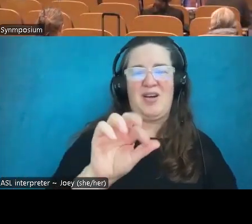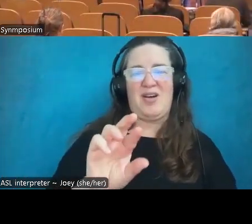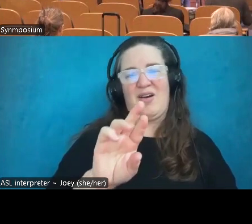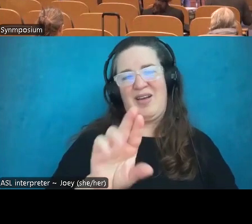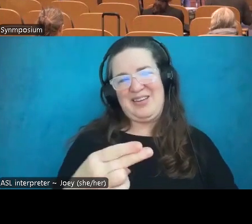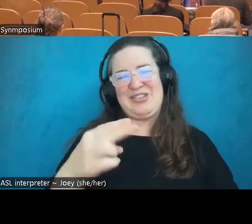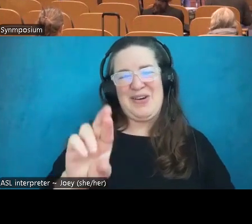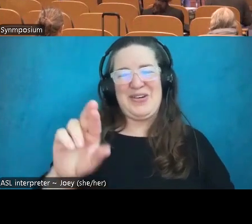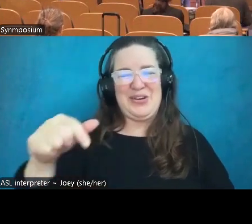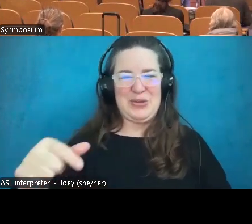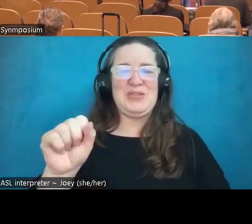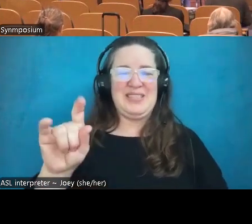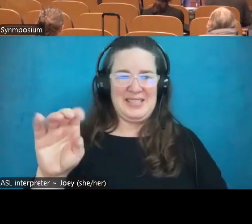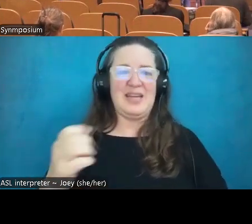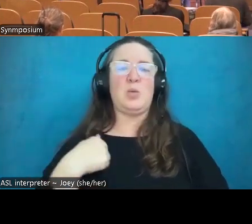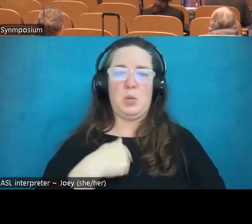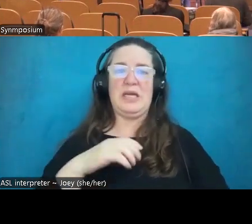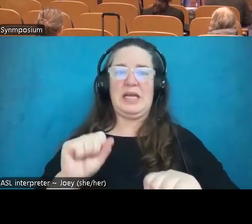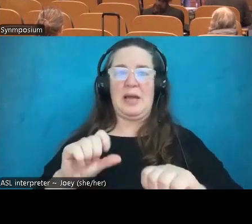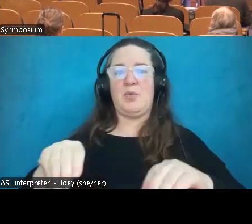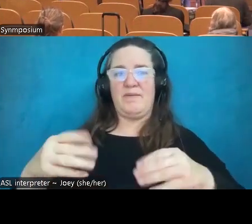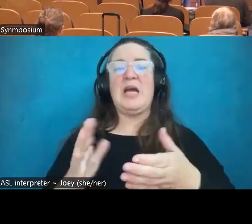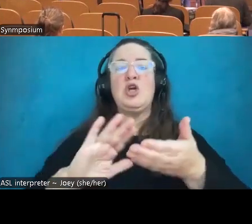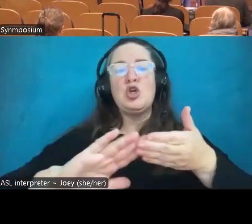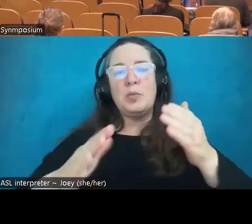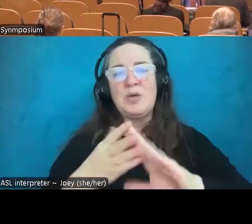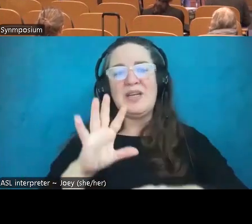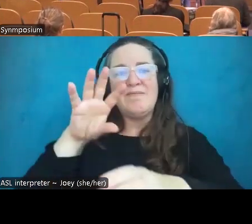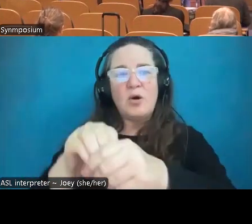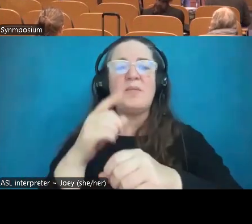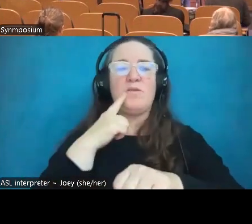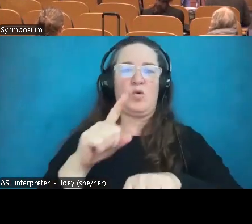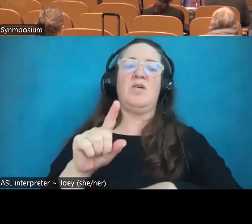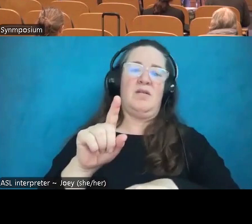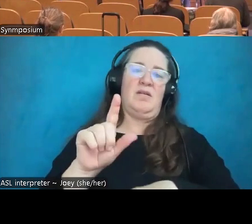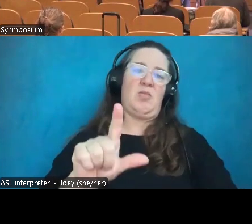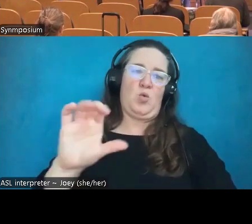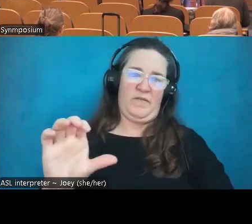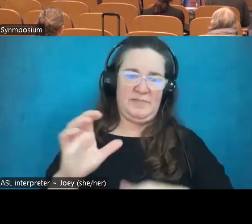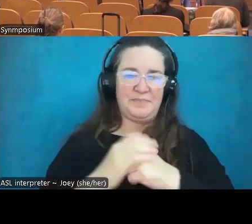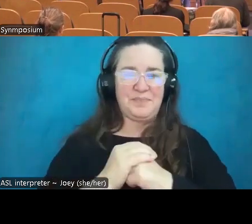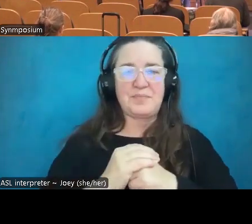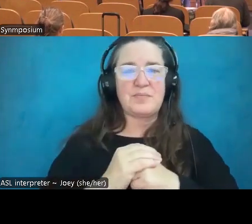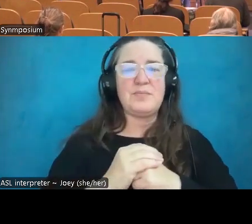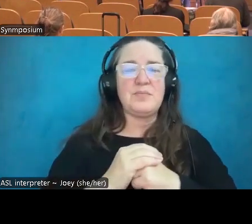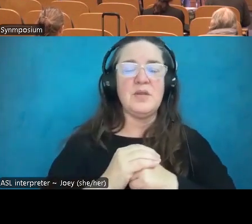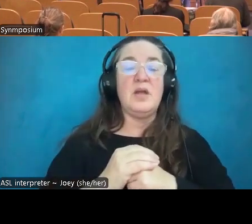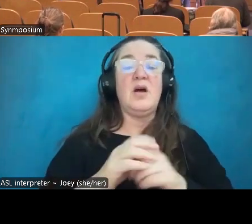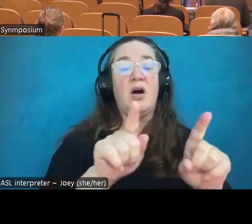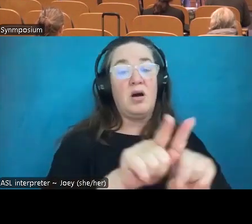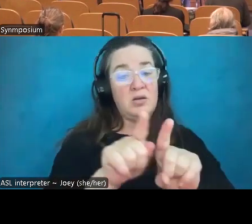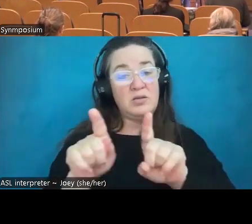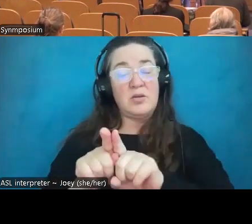COVID. We next target primary care physicians to help increase that capacity. Within our pipeline, we will